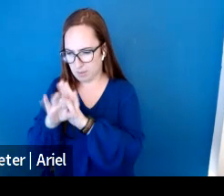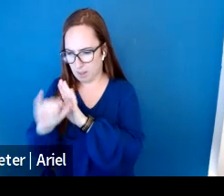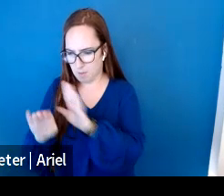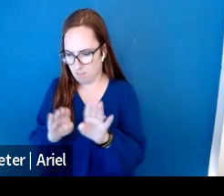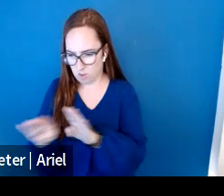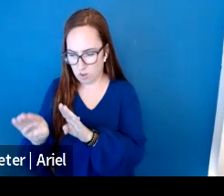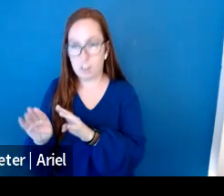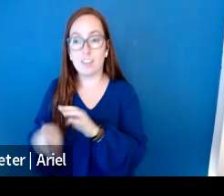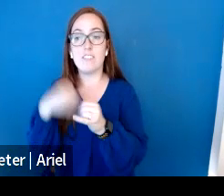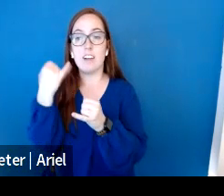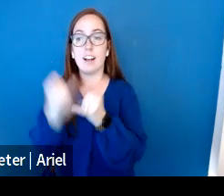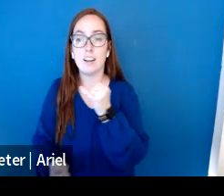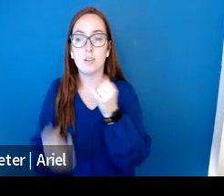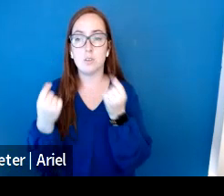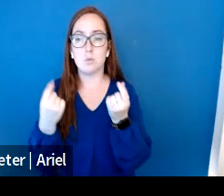helps us